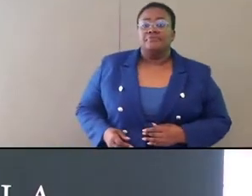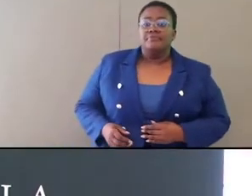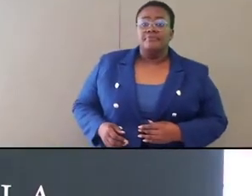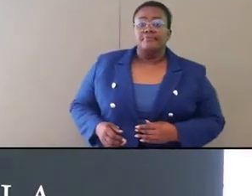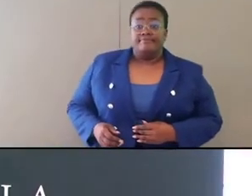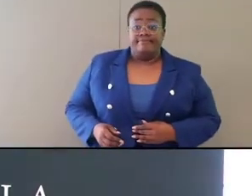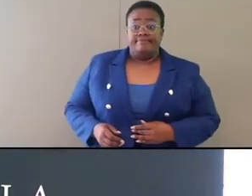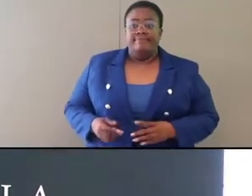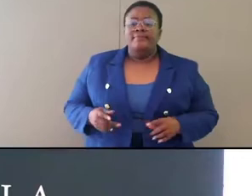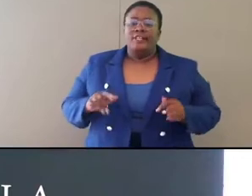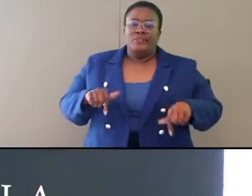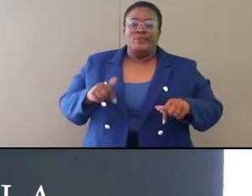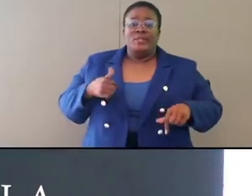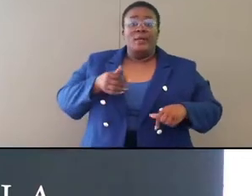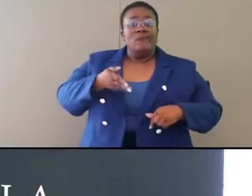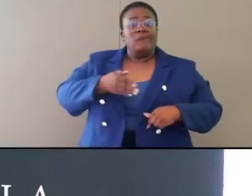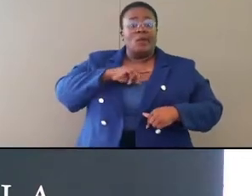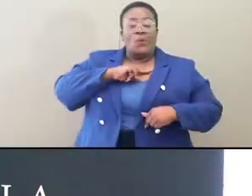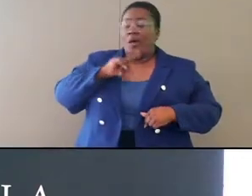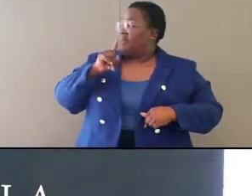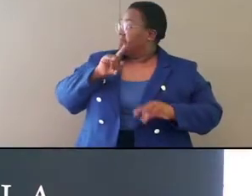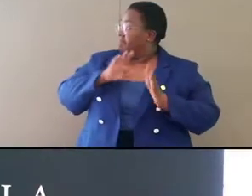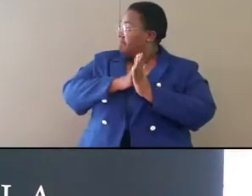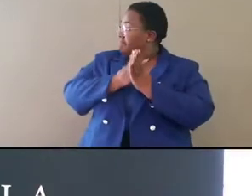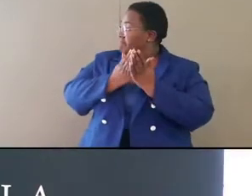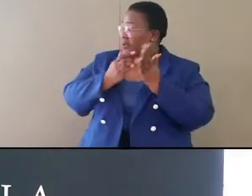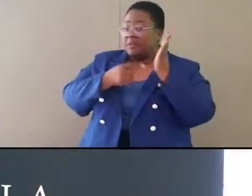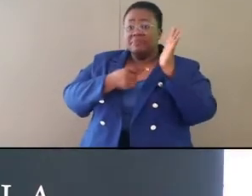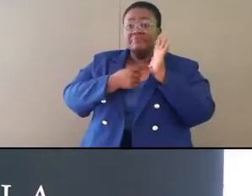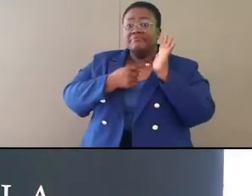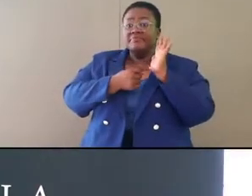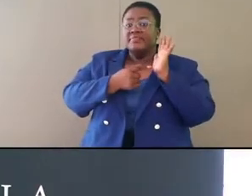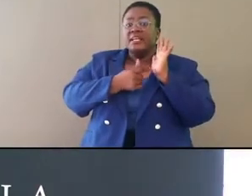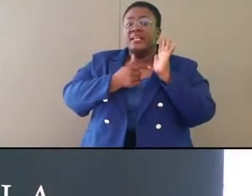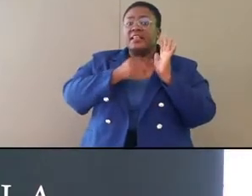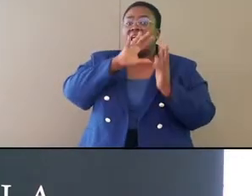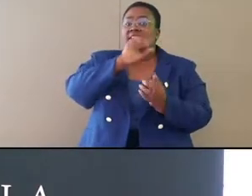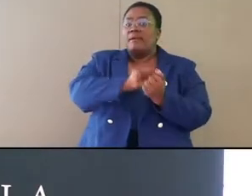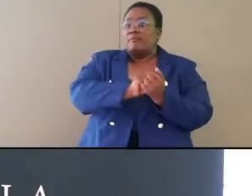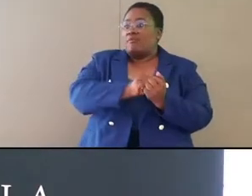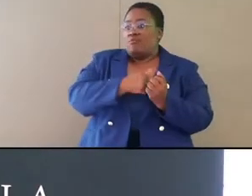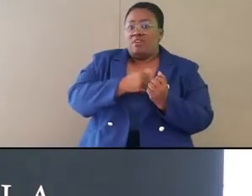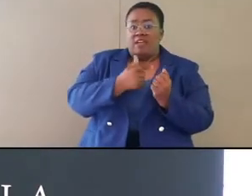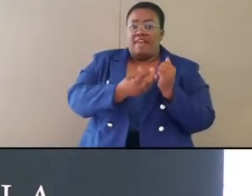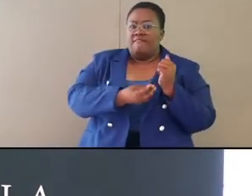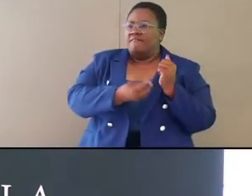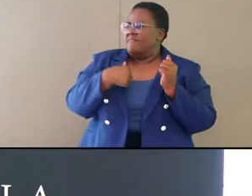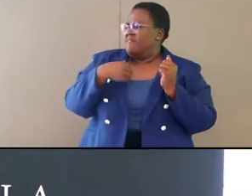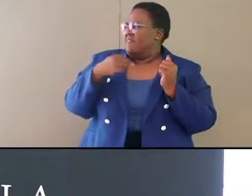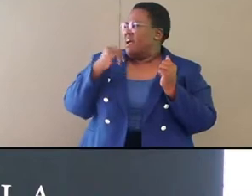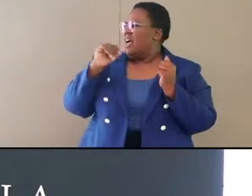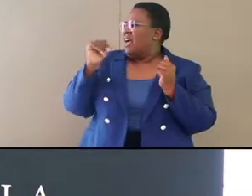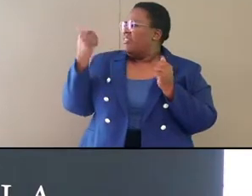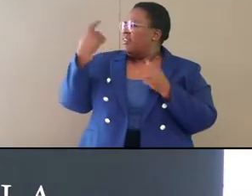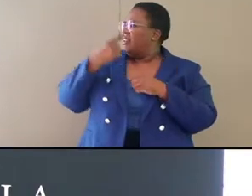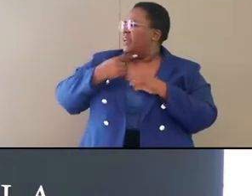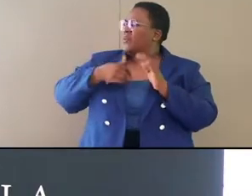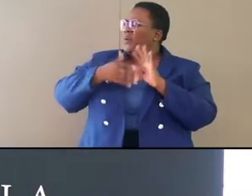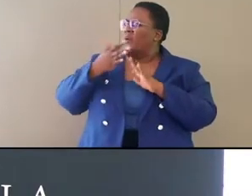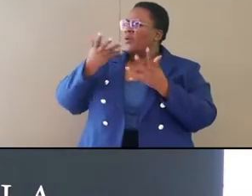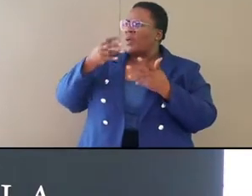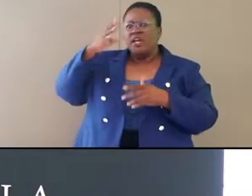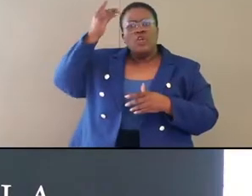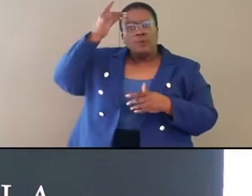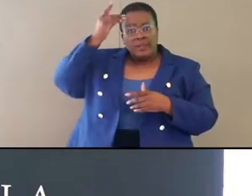work and here I'm only just having the summary. The other day we were, where were we going, Brenda? We were going to Dublin